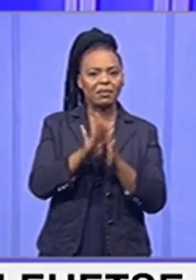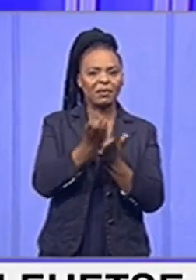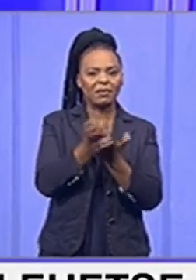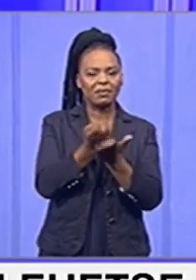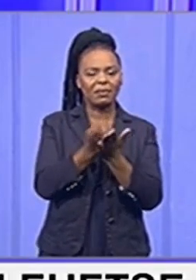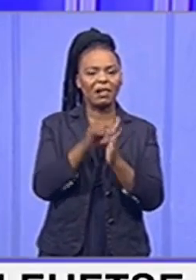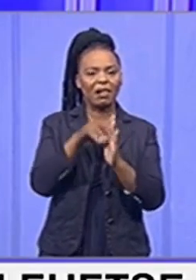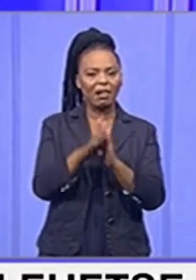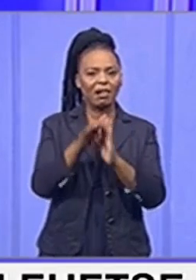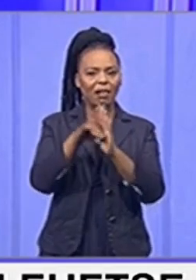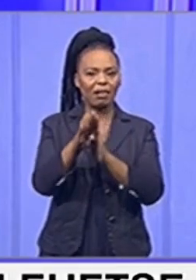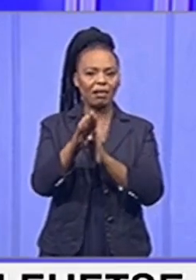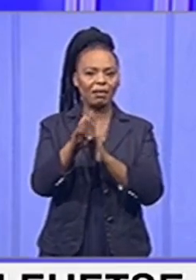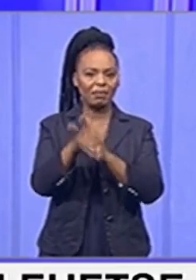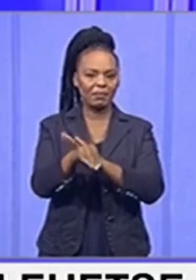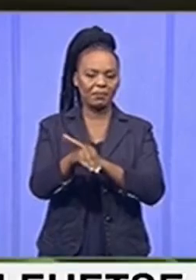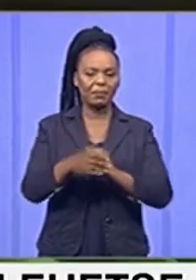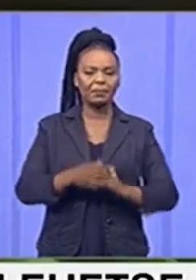moruo.